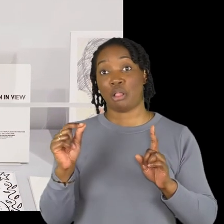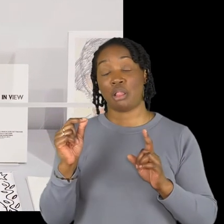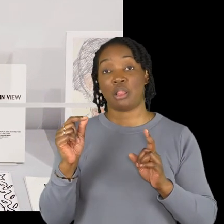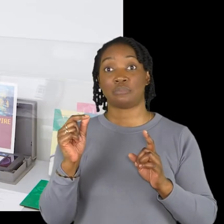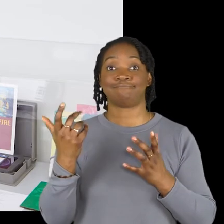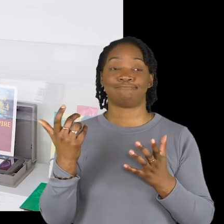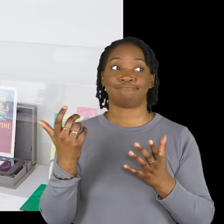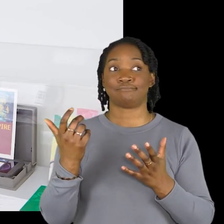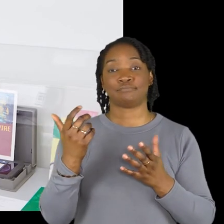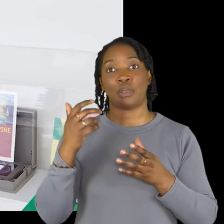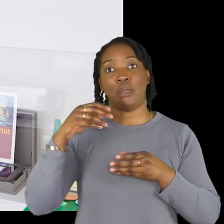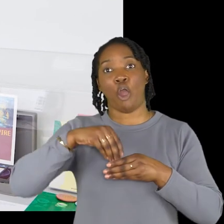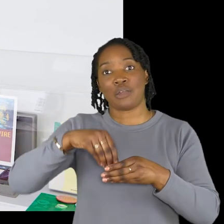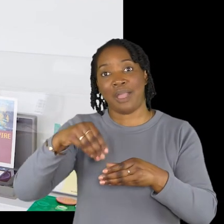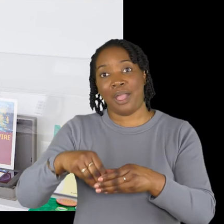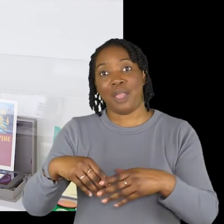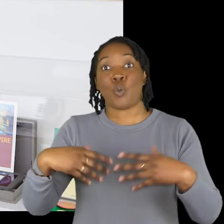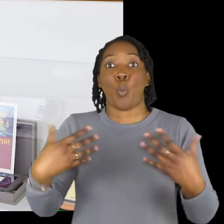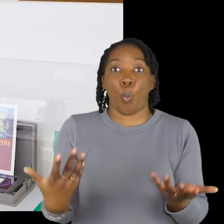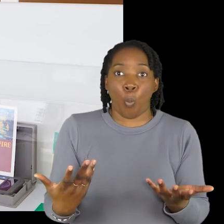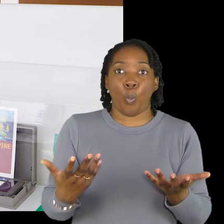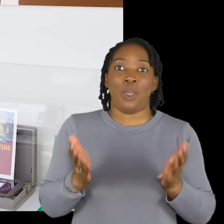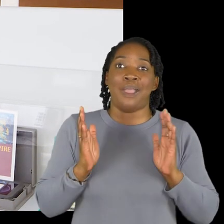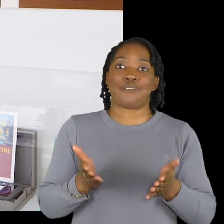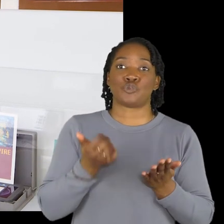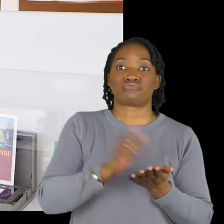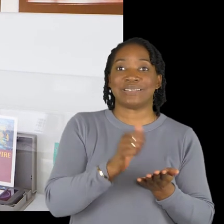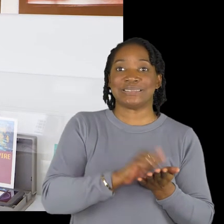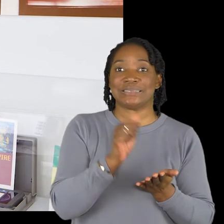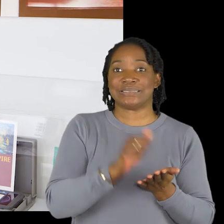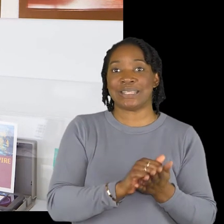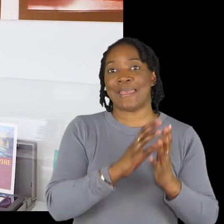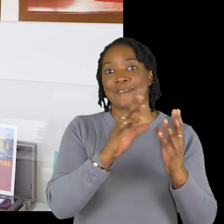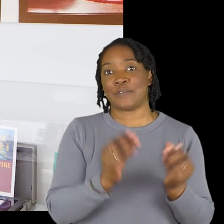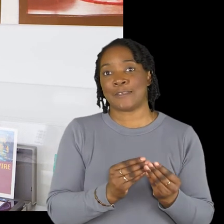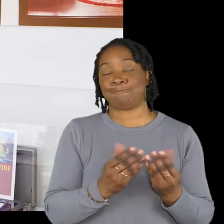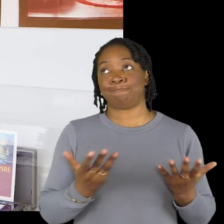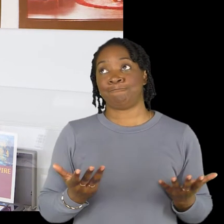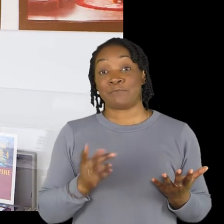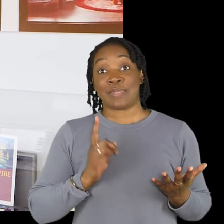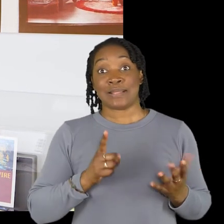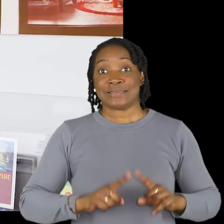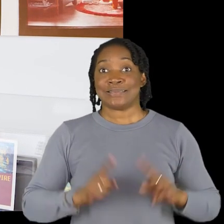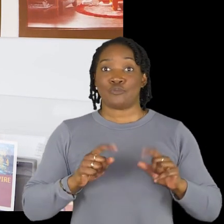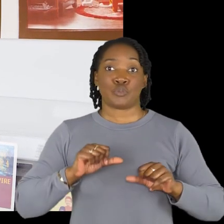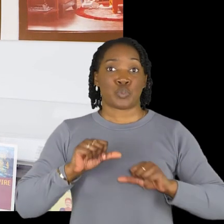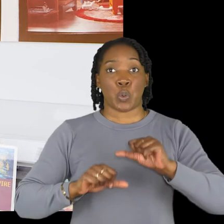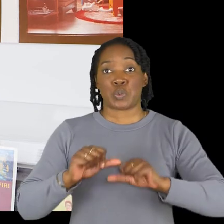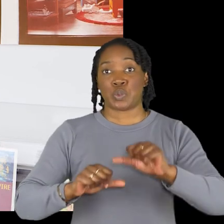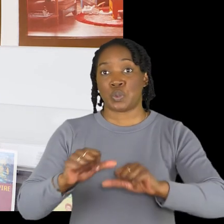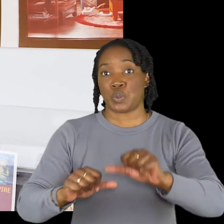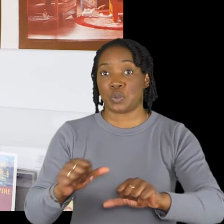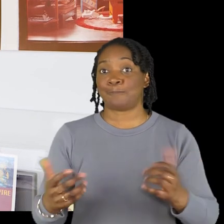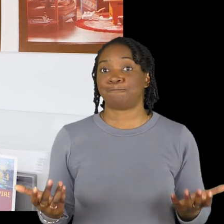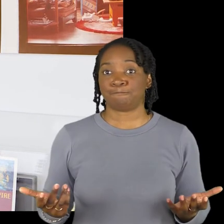archive unless I want to print out everything I have. And that's a very different